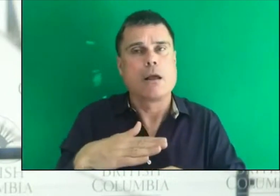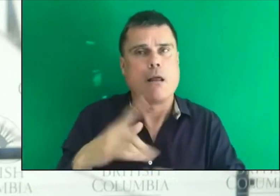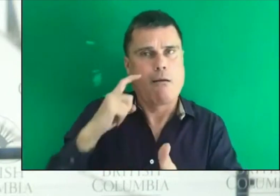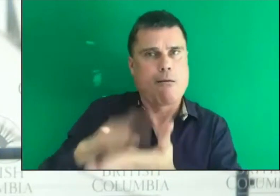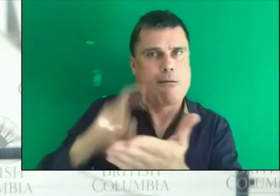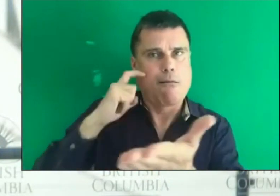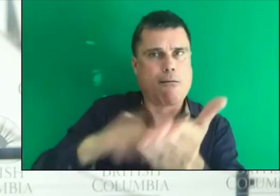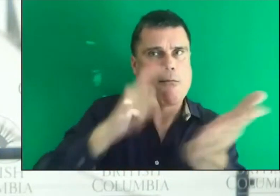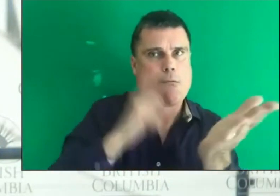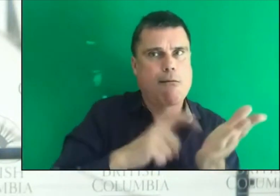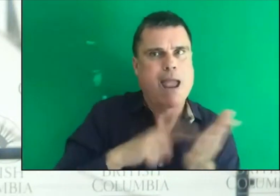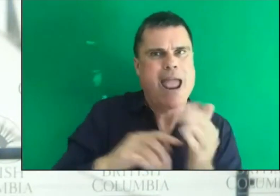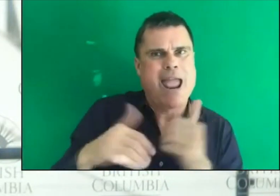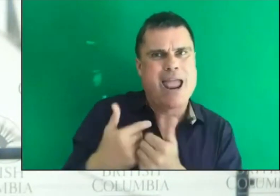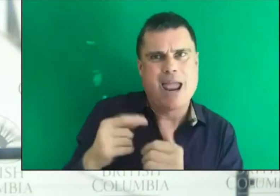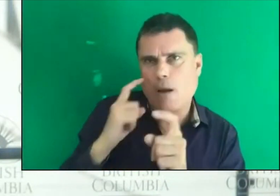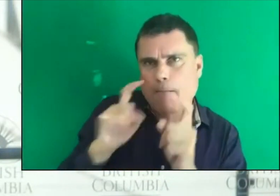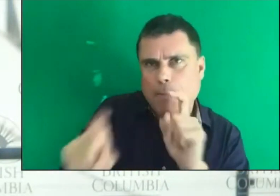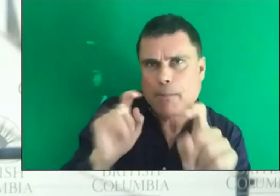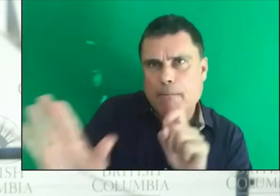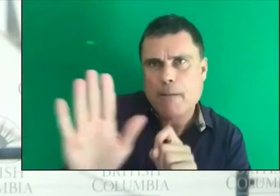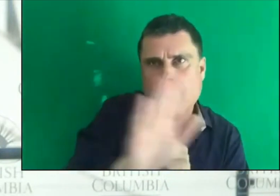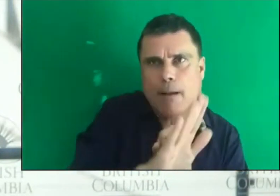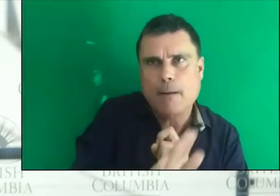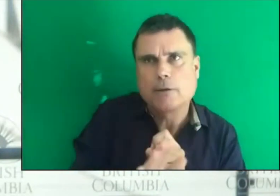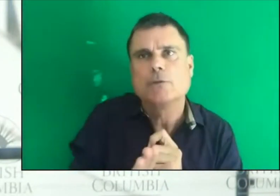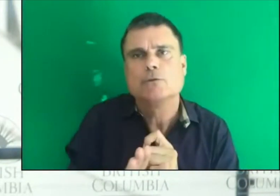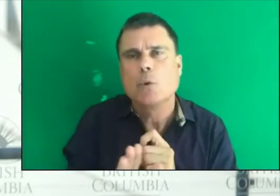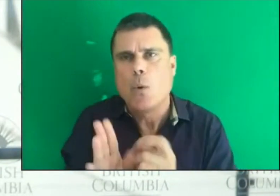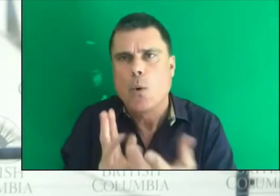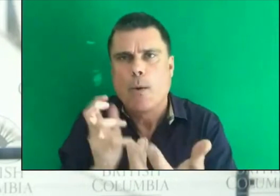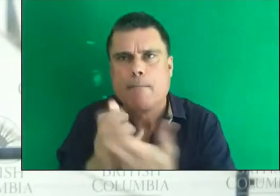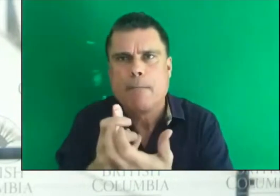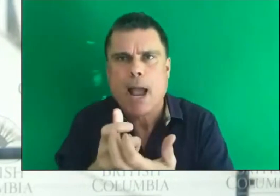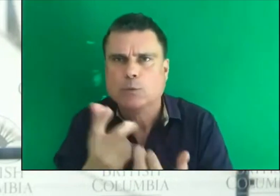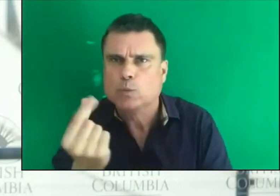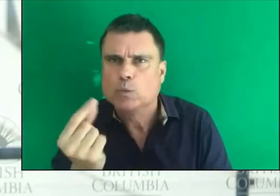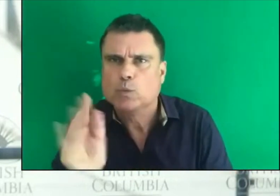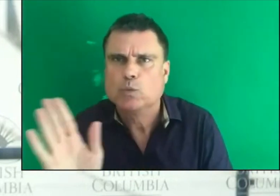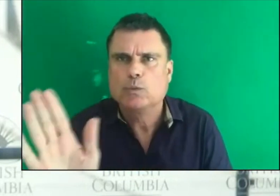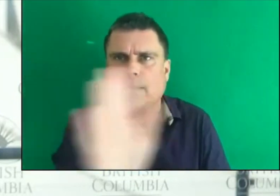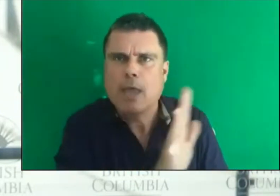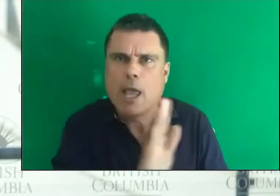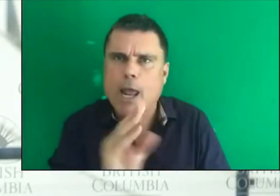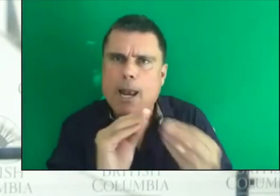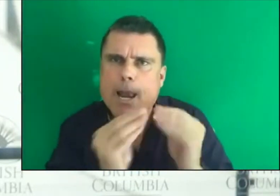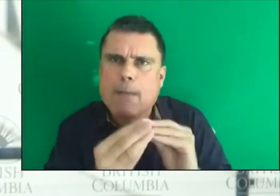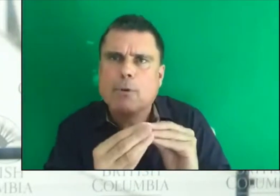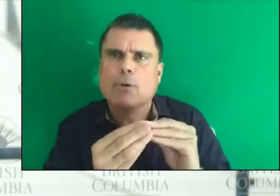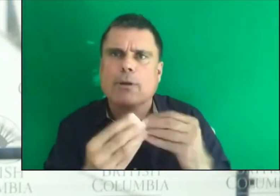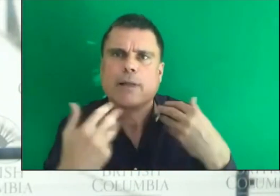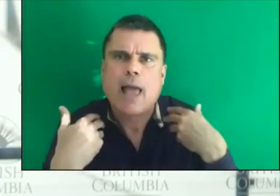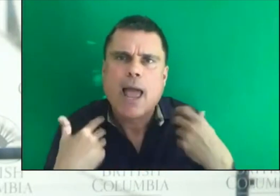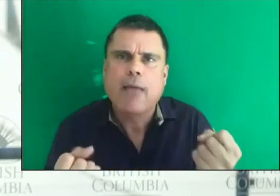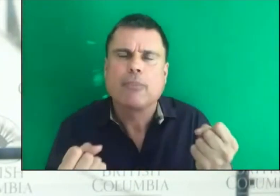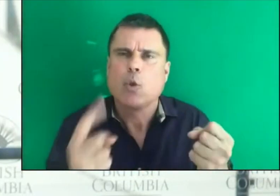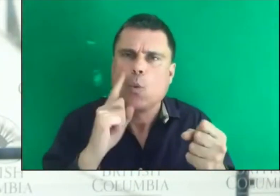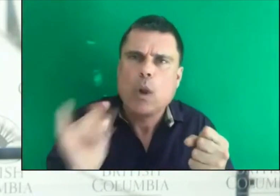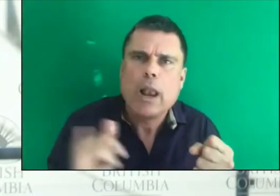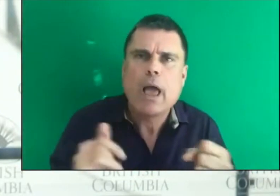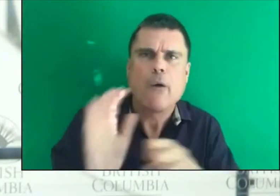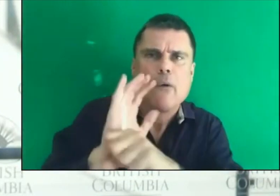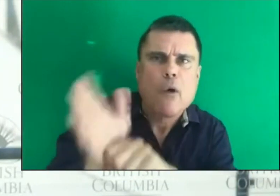we're talking with the federal government and our provincial territorial colleagues about how can we do that by